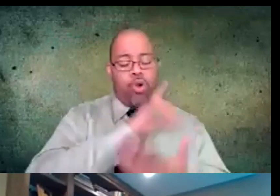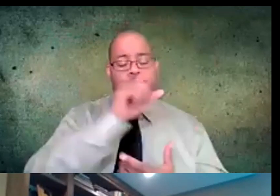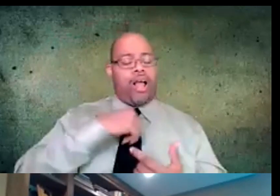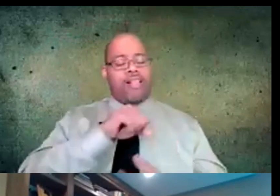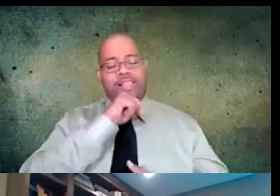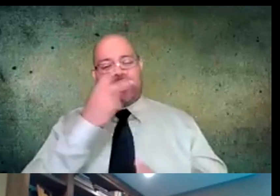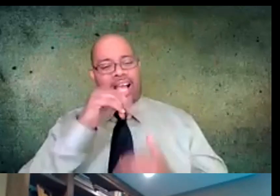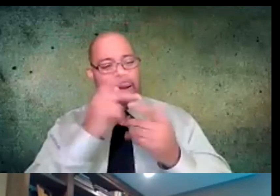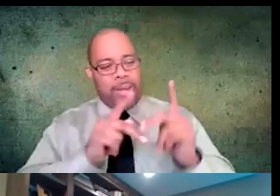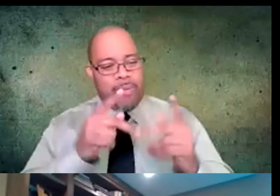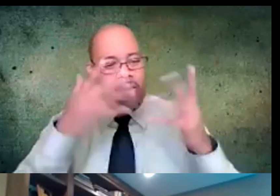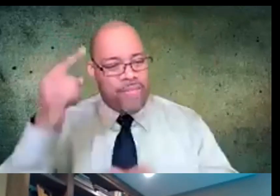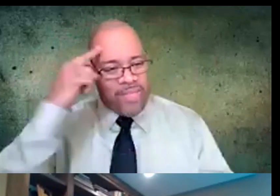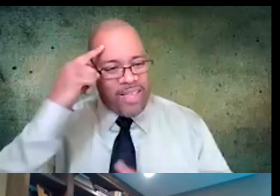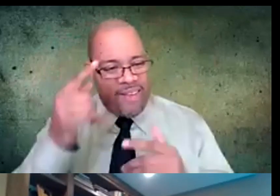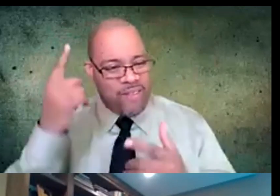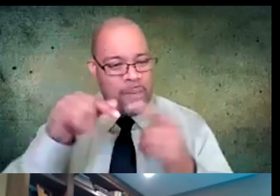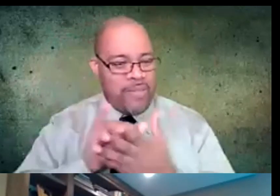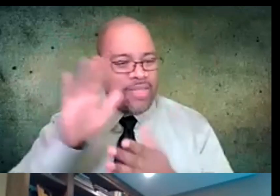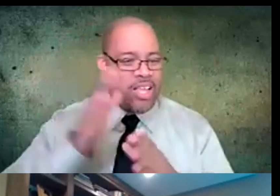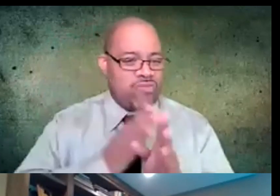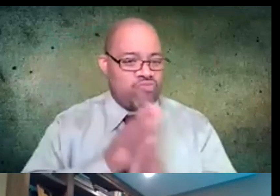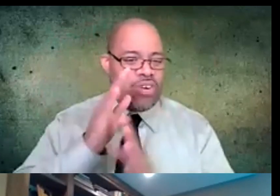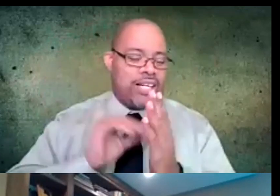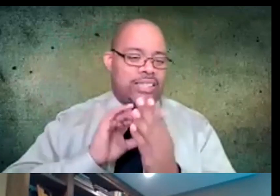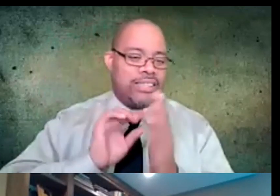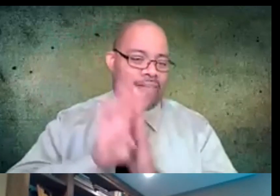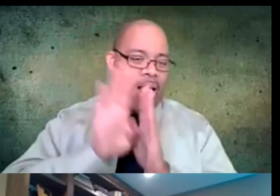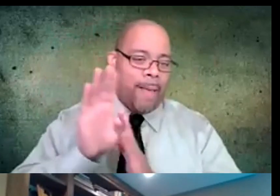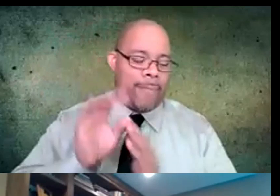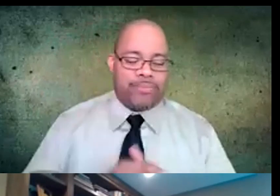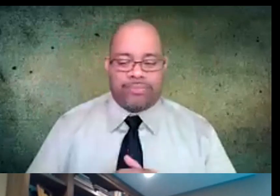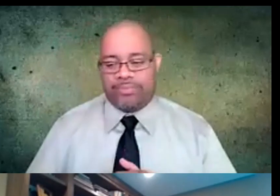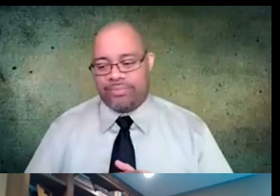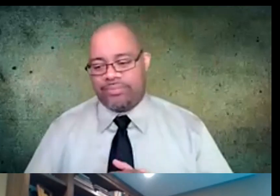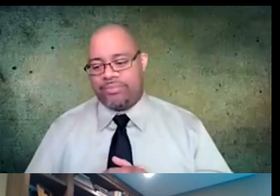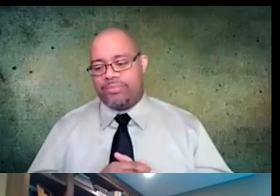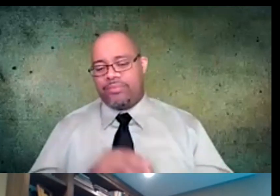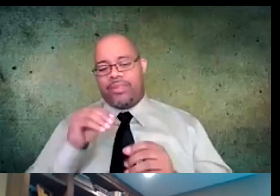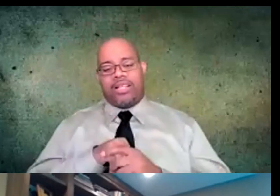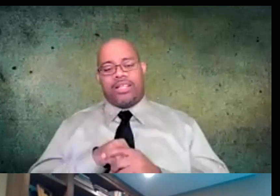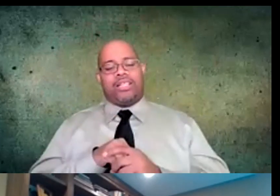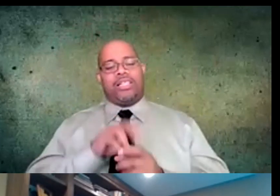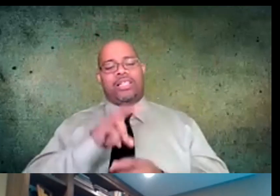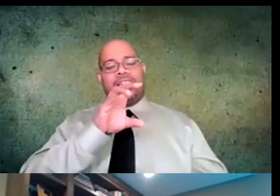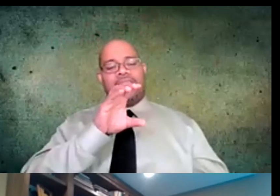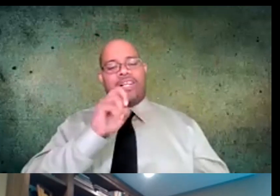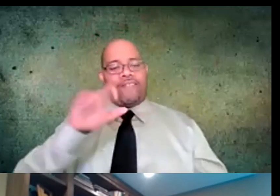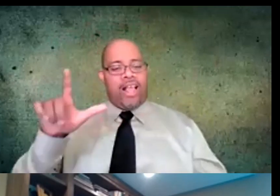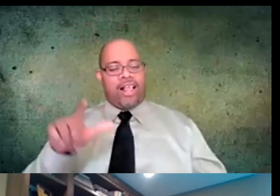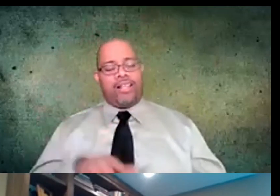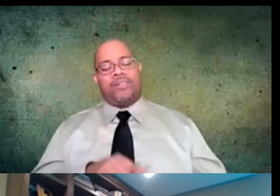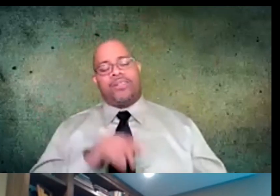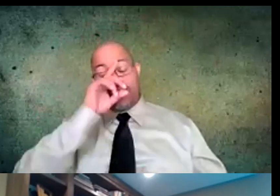see how people are already thinking far about their career development. So in Cerevel, and